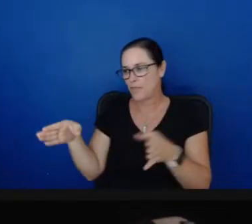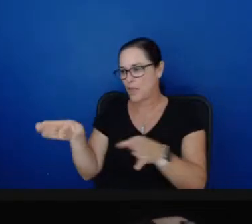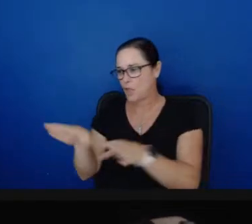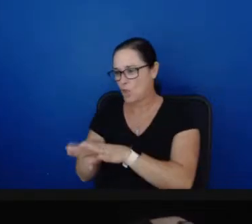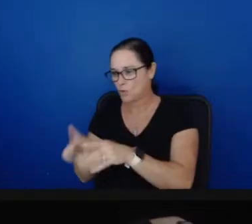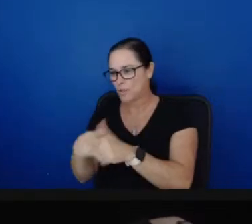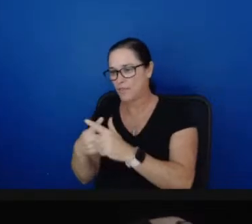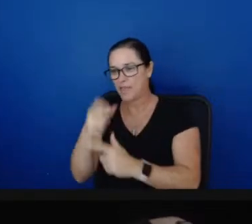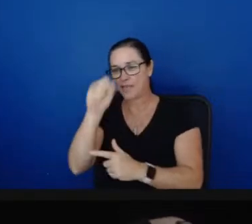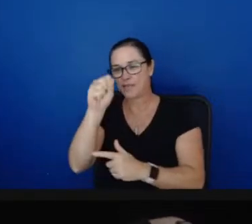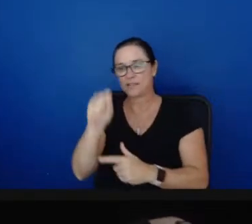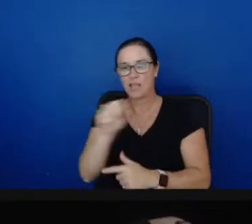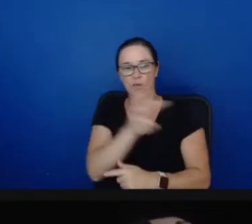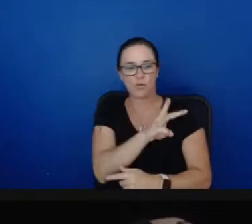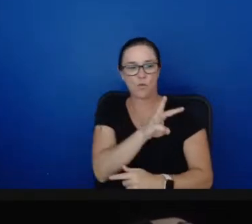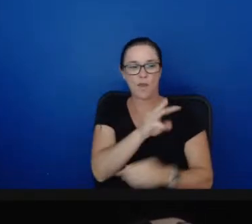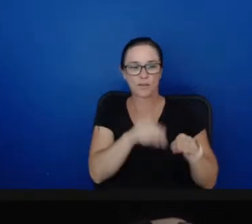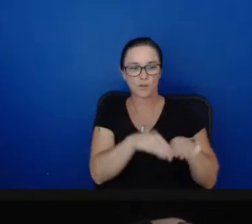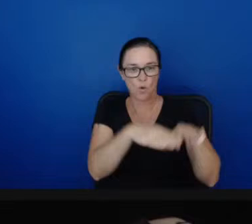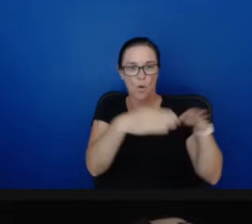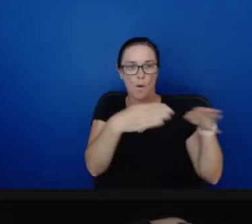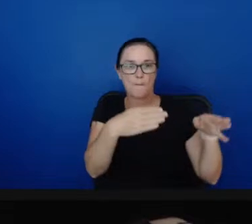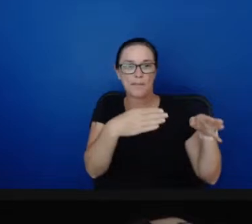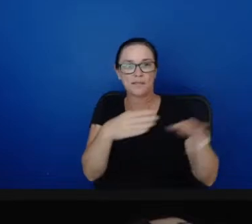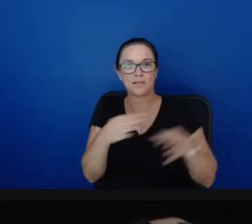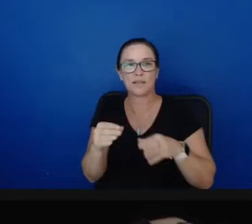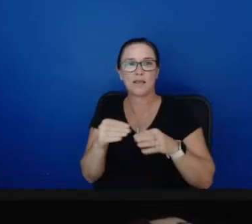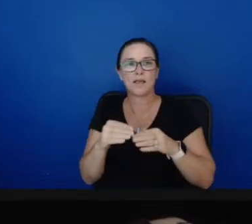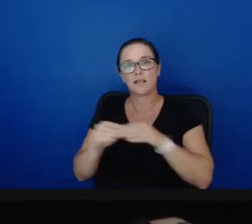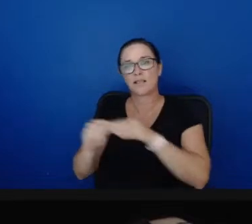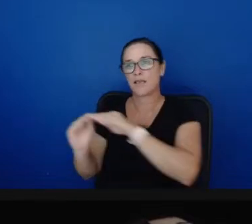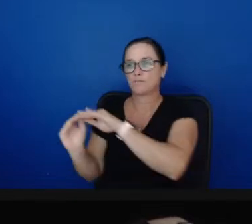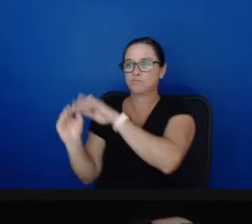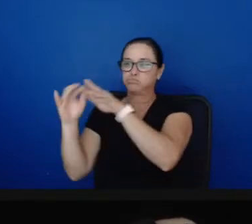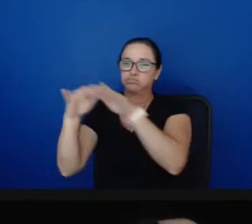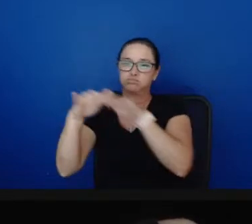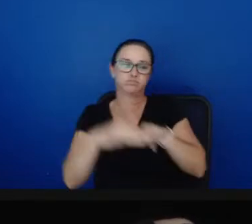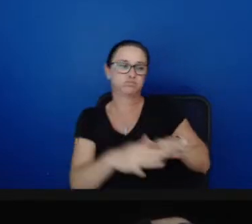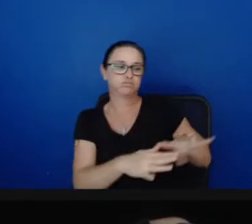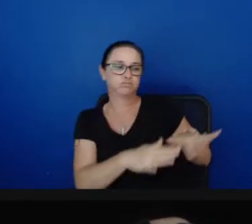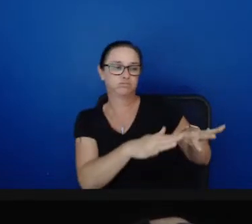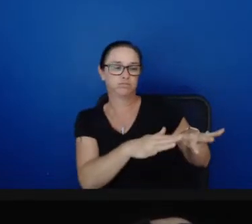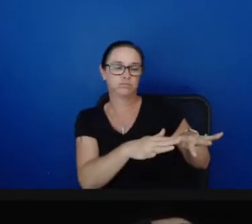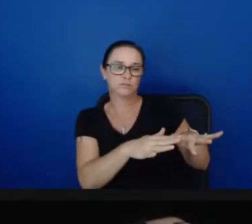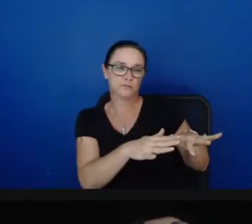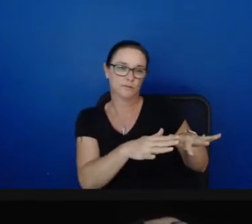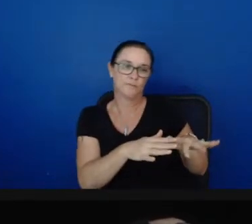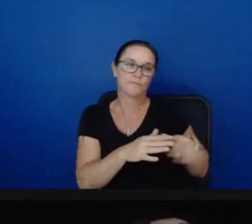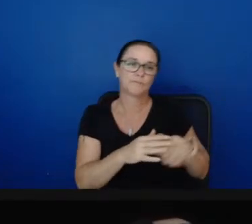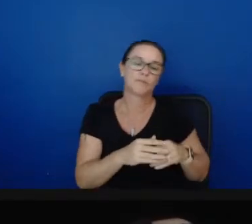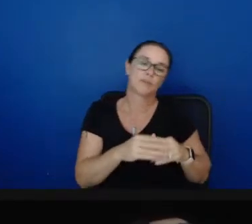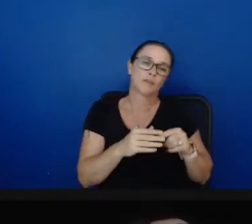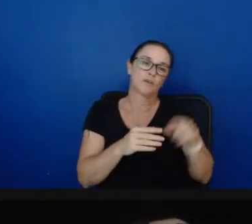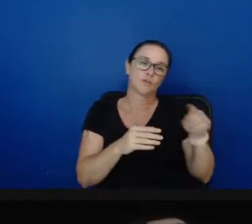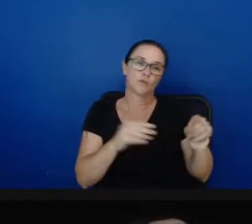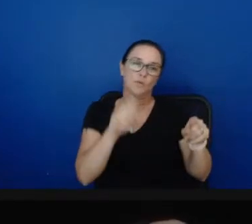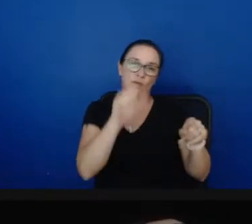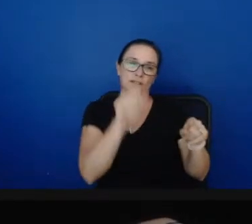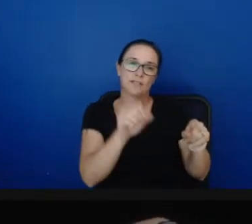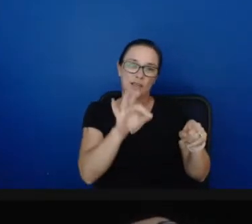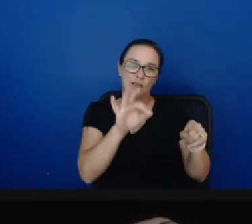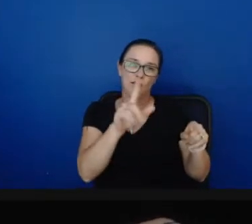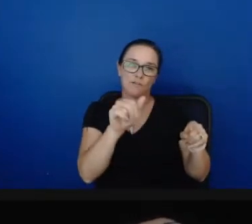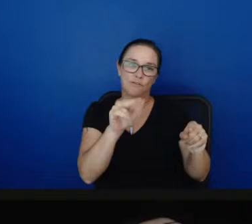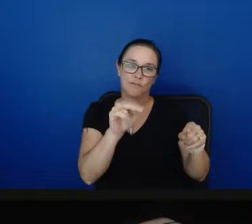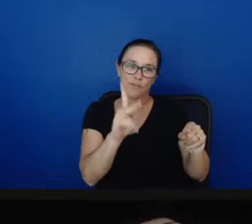zone activates, going in like a wave motion from one side of the south flank movement, and then